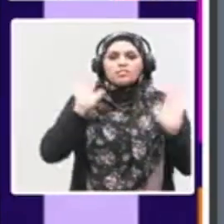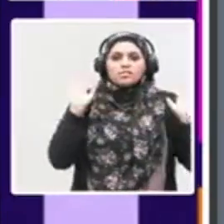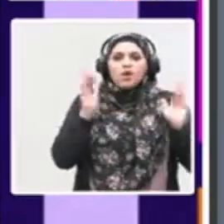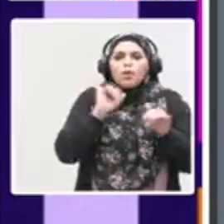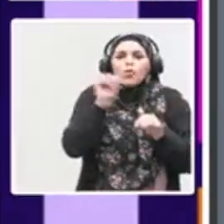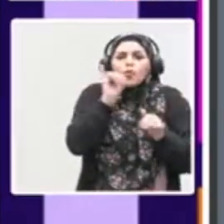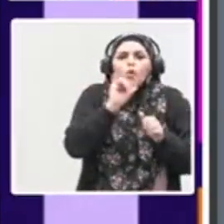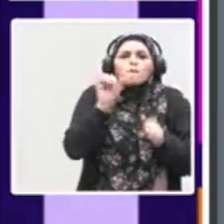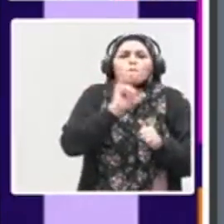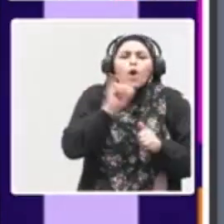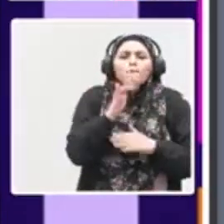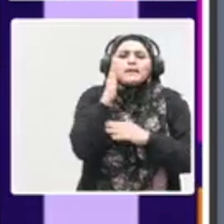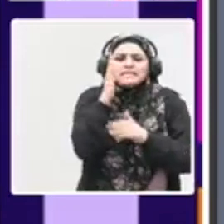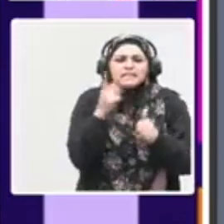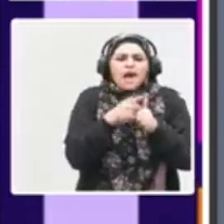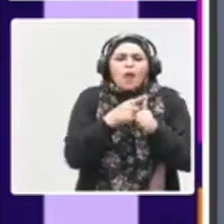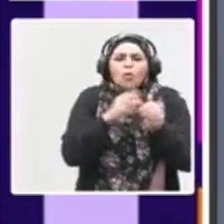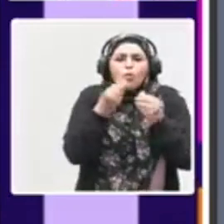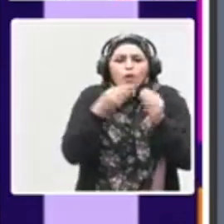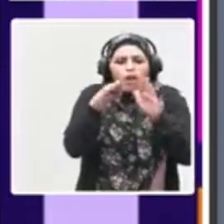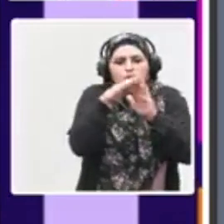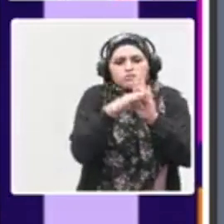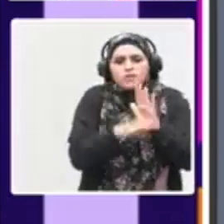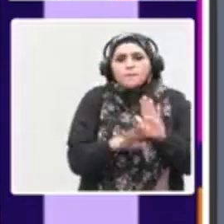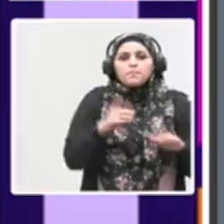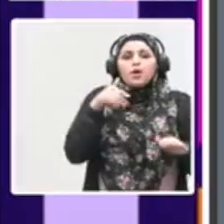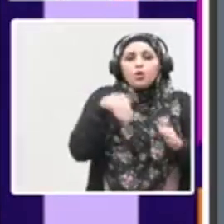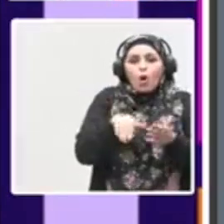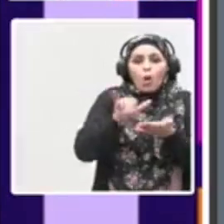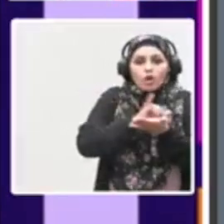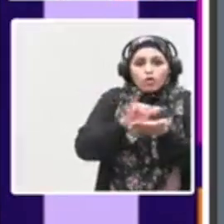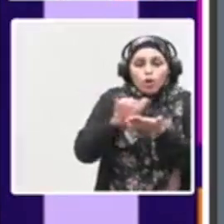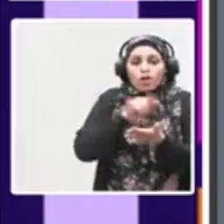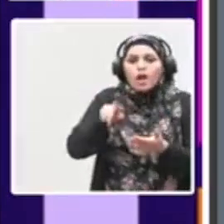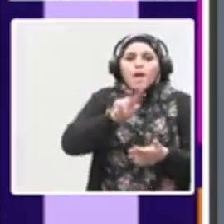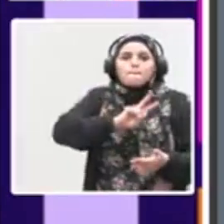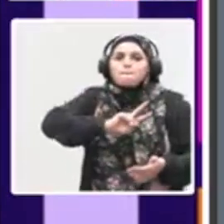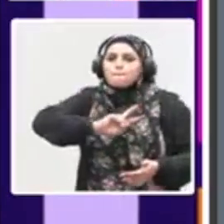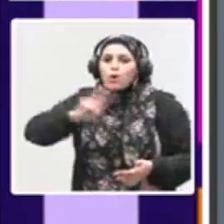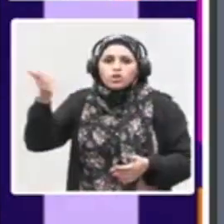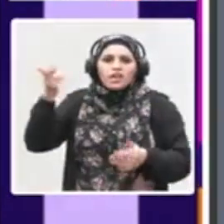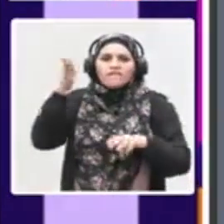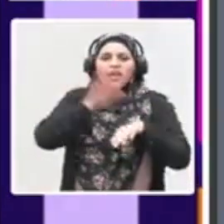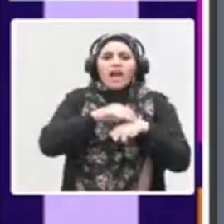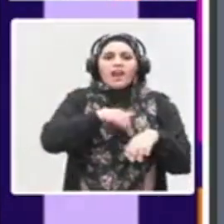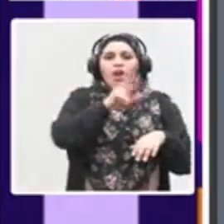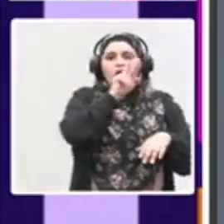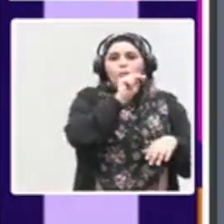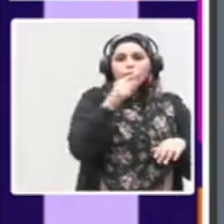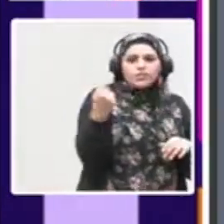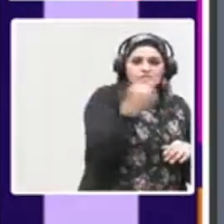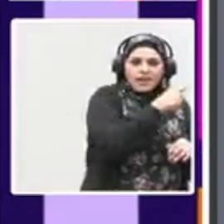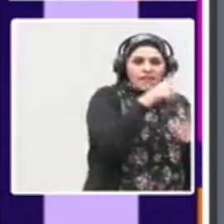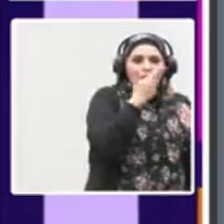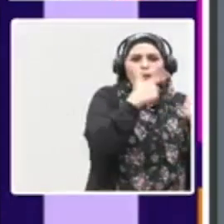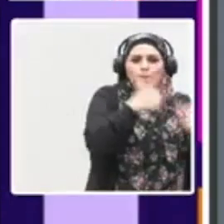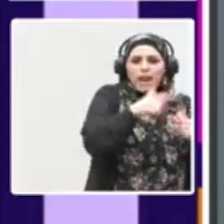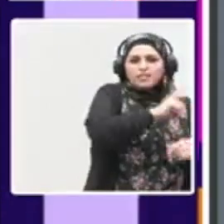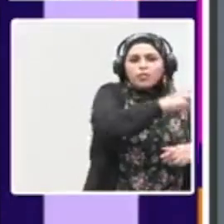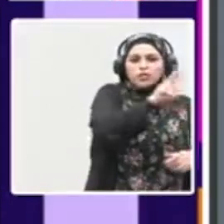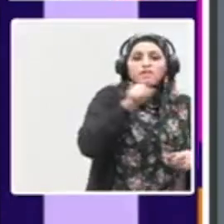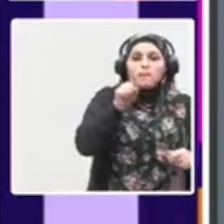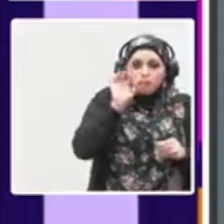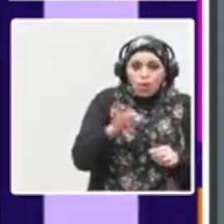Mexico, Vancouver, Toronto, et cetera? There was a lot of work and great success in this last year